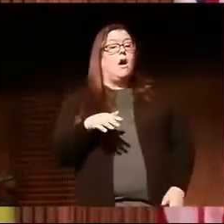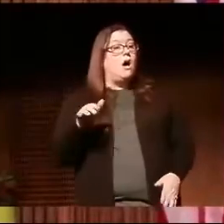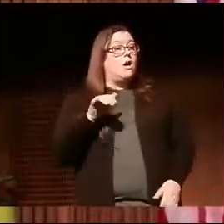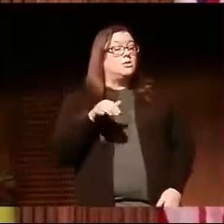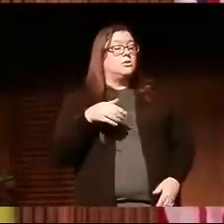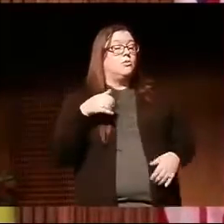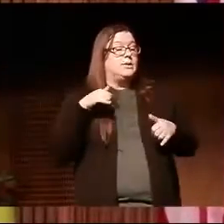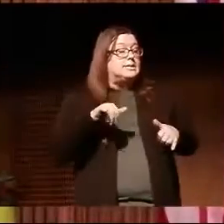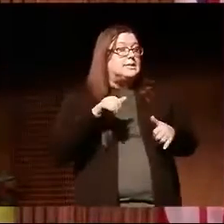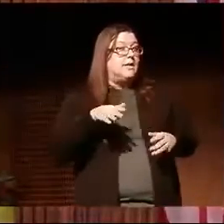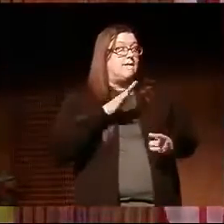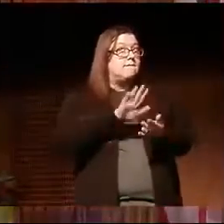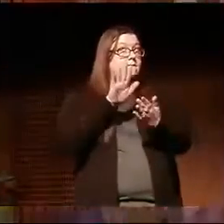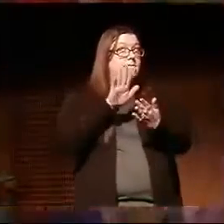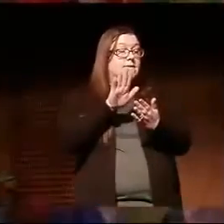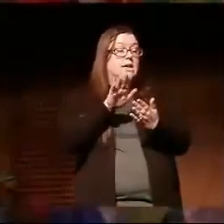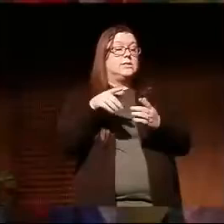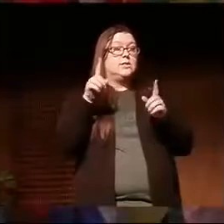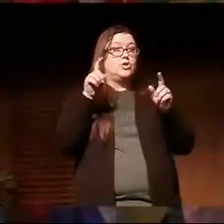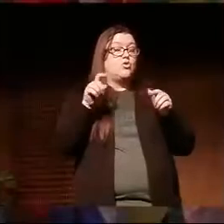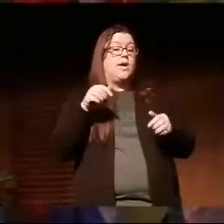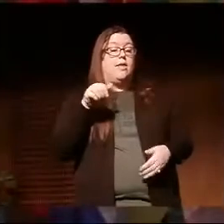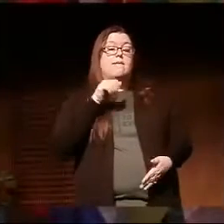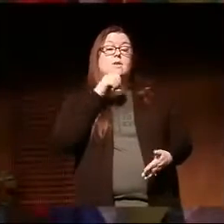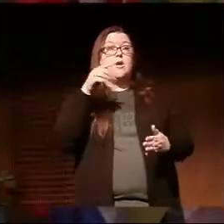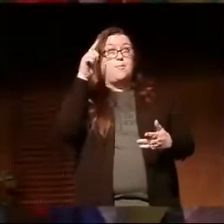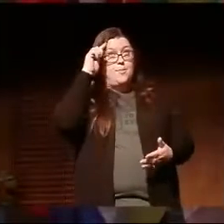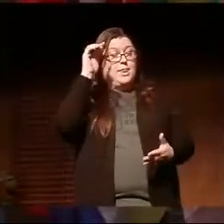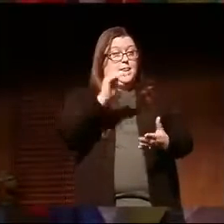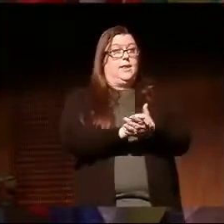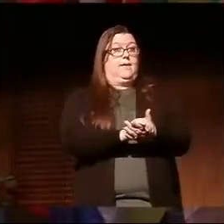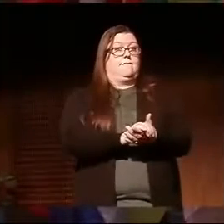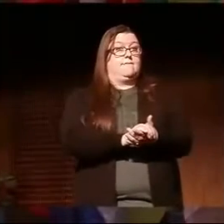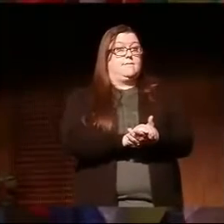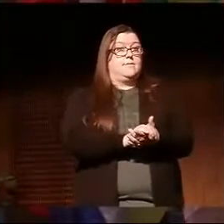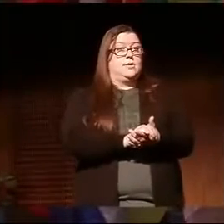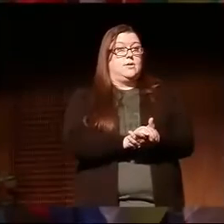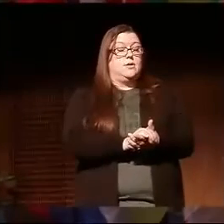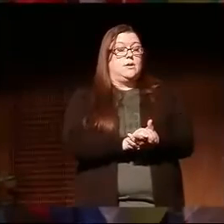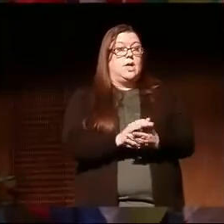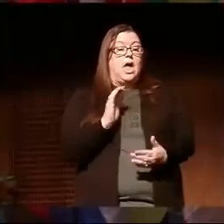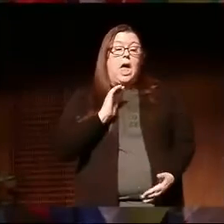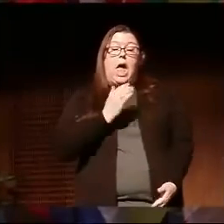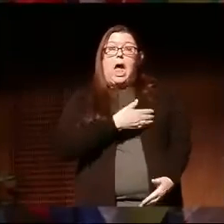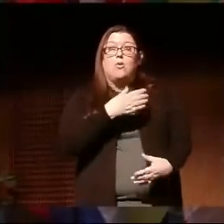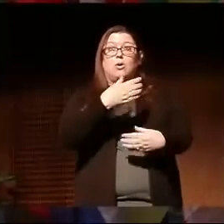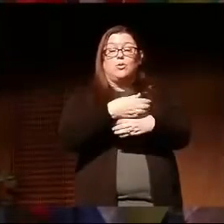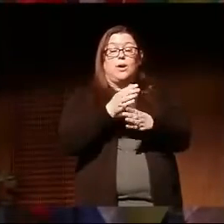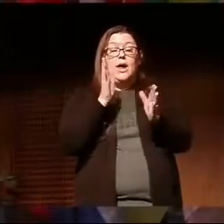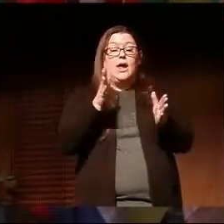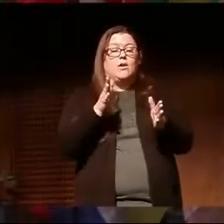We preach a gospel that says that our Creator, the eternal Lord of glory,